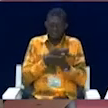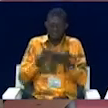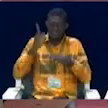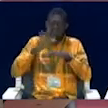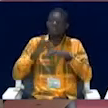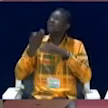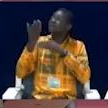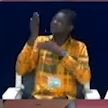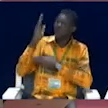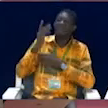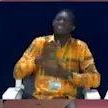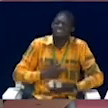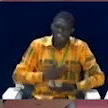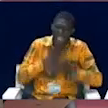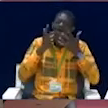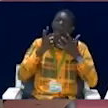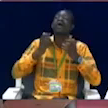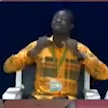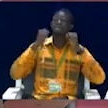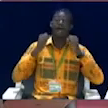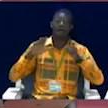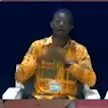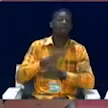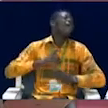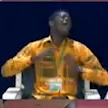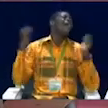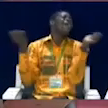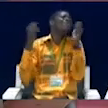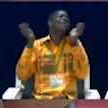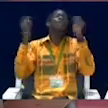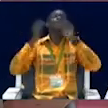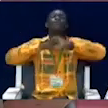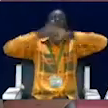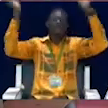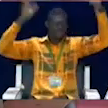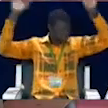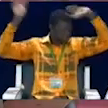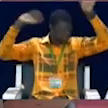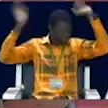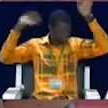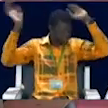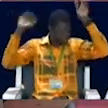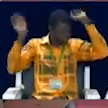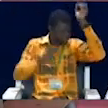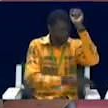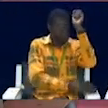of God, shout a powerful hallelujah!